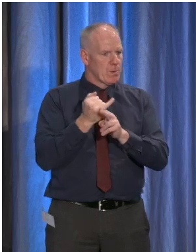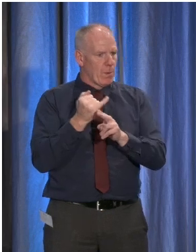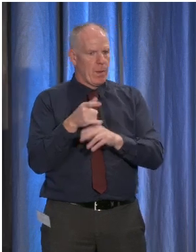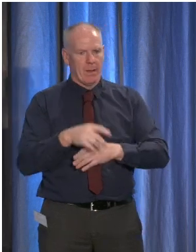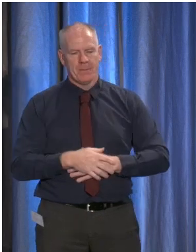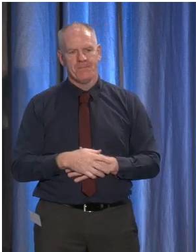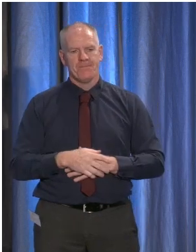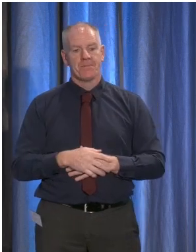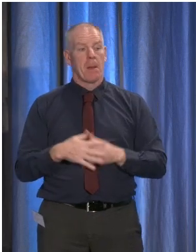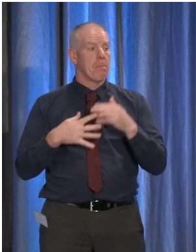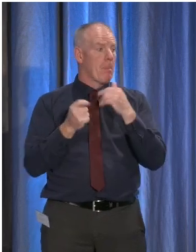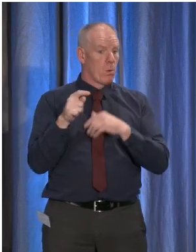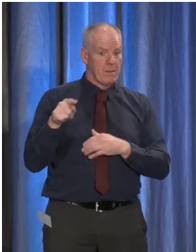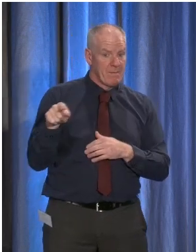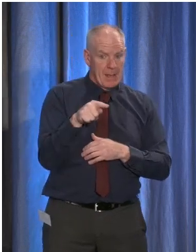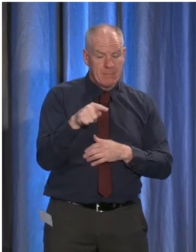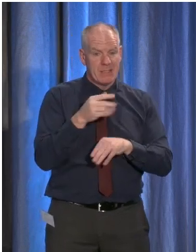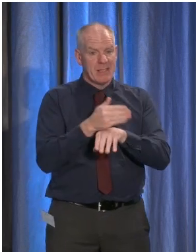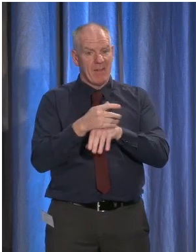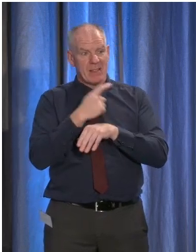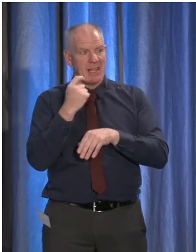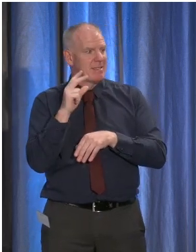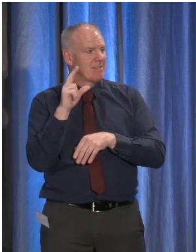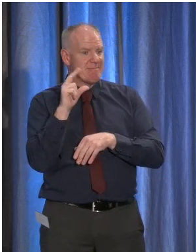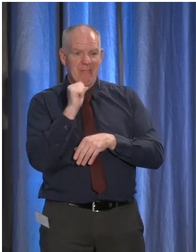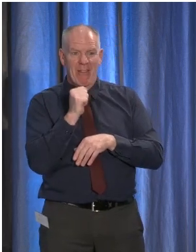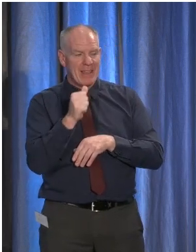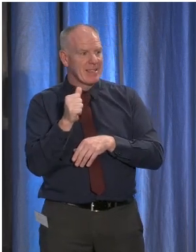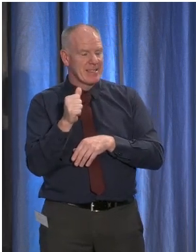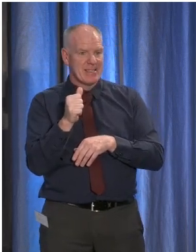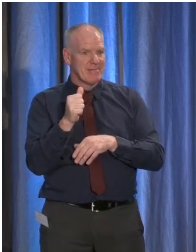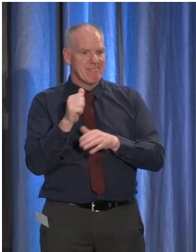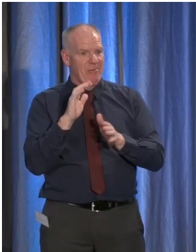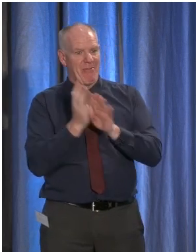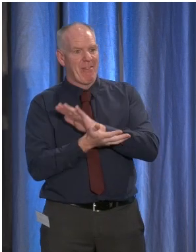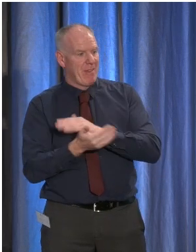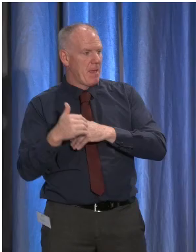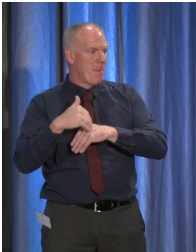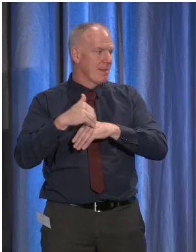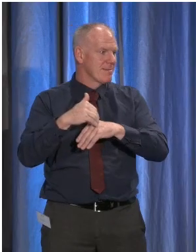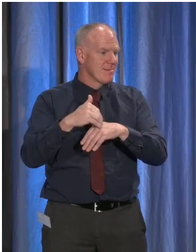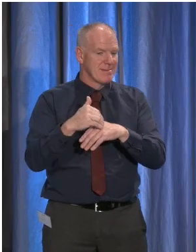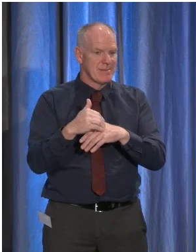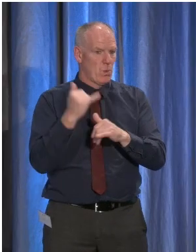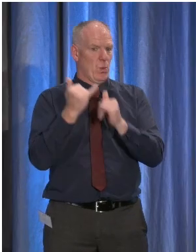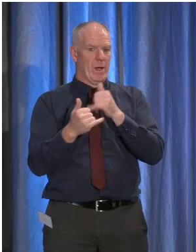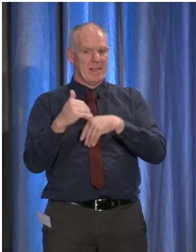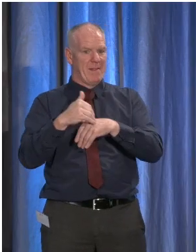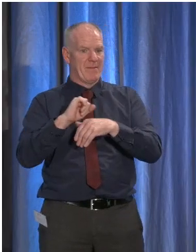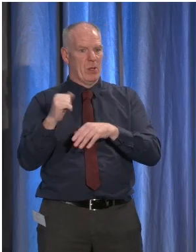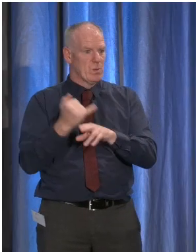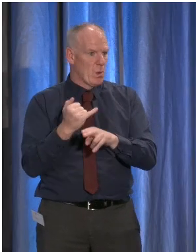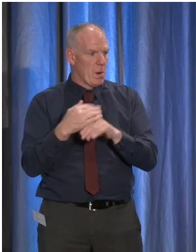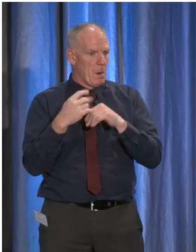schools. And a majority actually said that there were no or even detrimental impacts for their